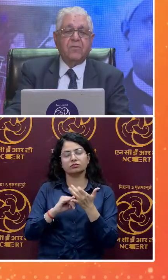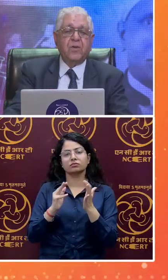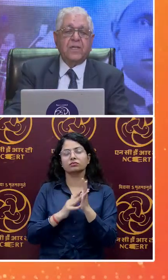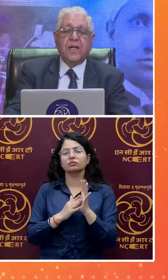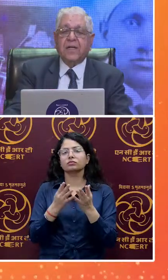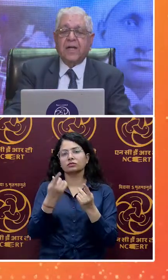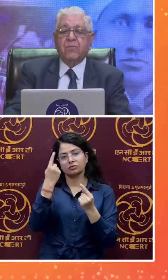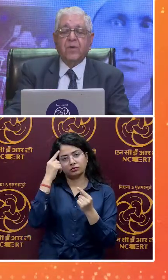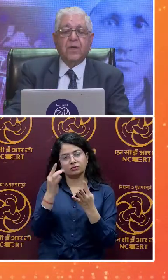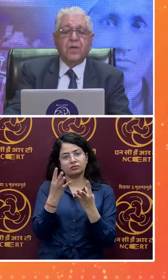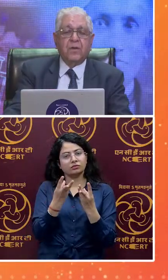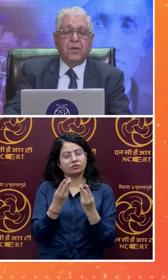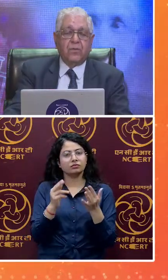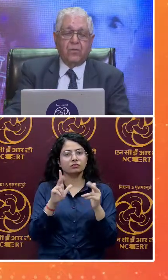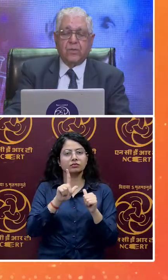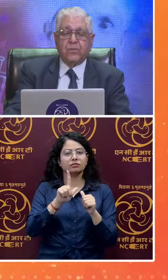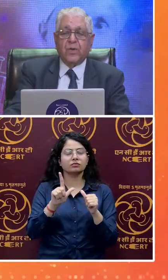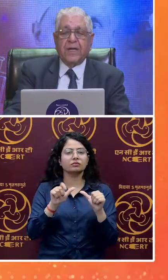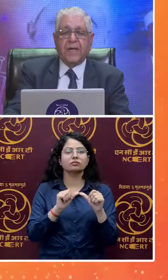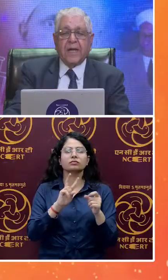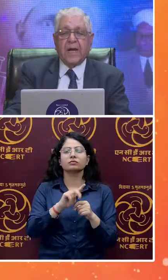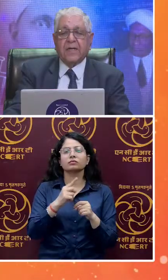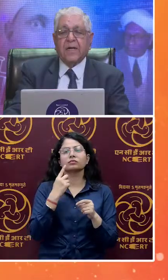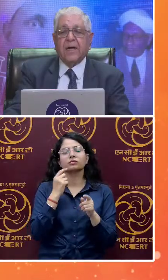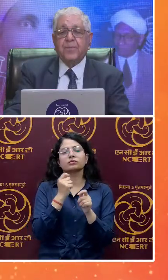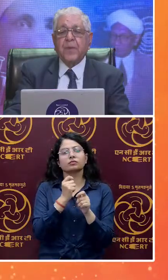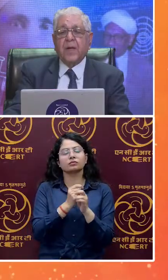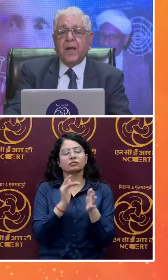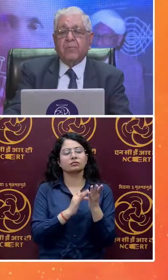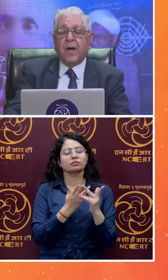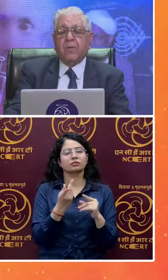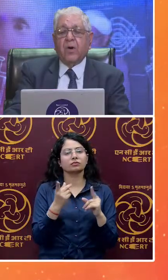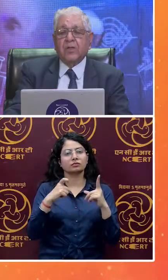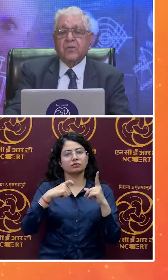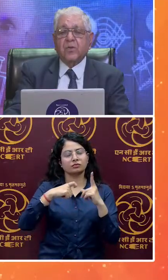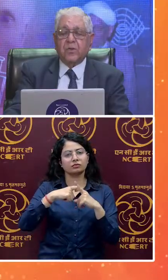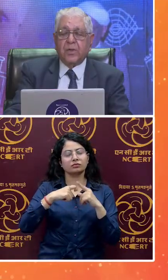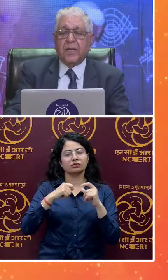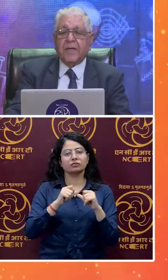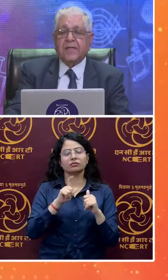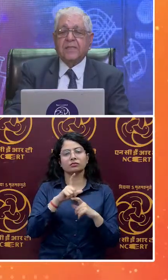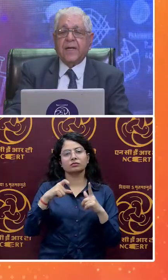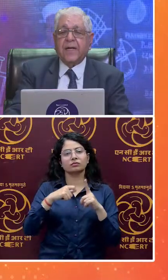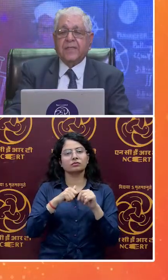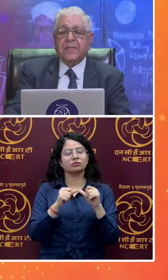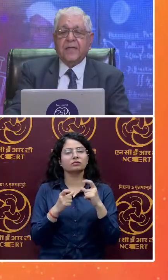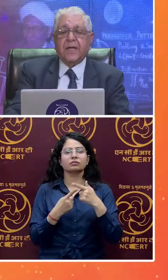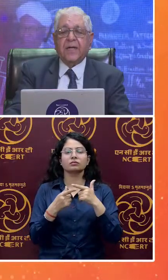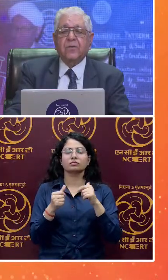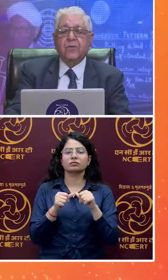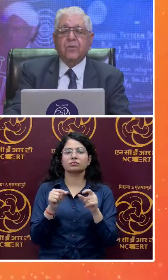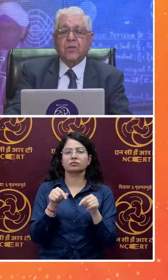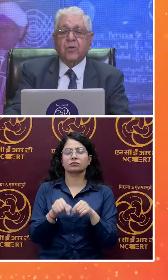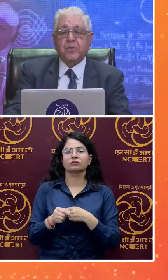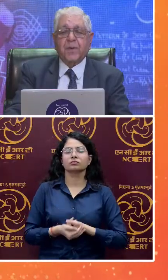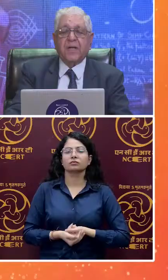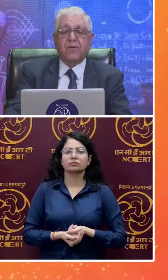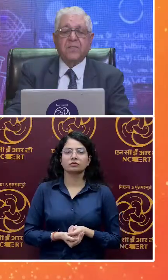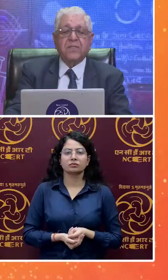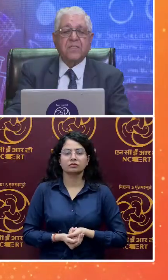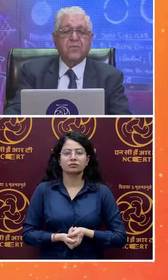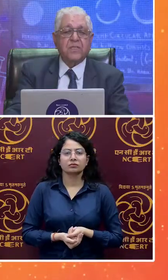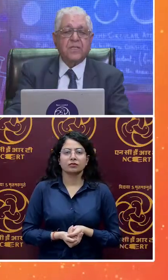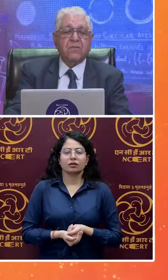mathematics. Levy at that time was working in Calcutta, and Bhabha also enticed H.J. Taylor, who was a cosmic